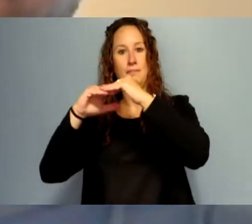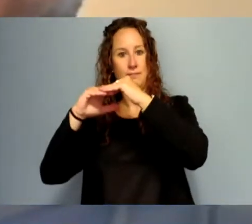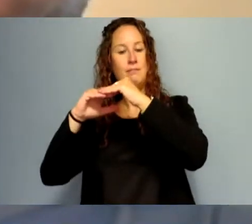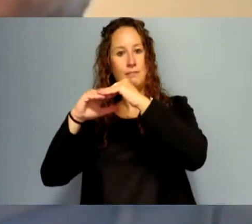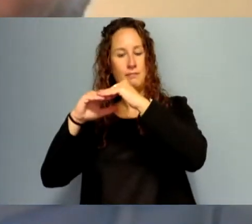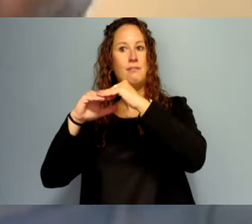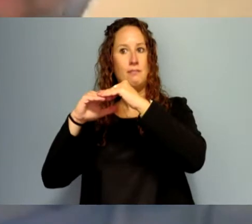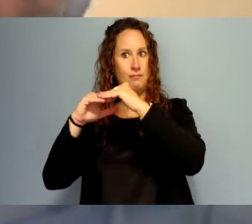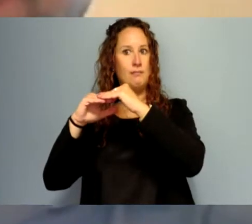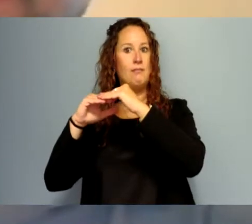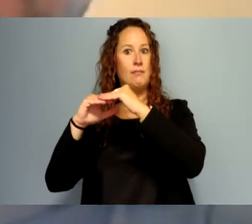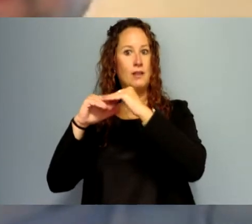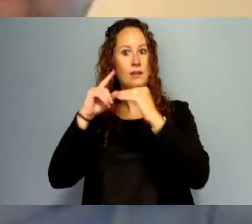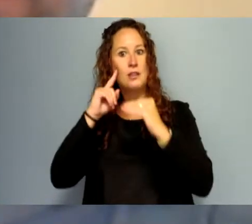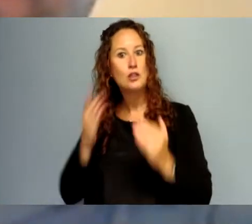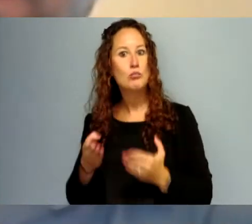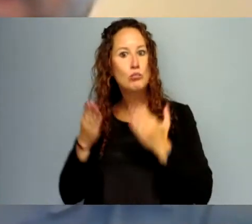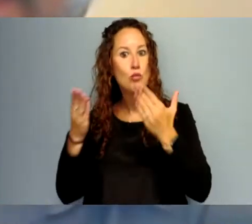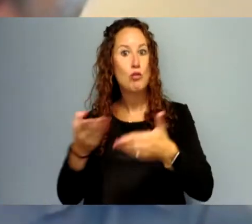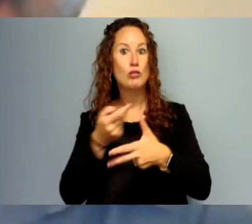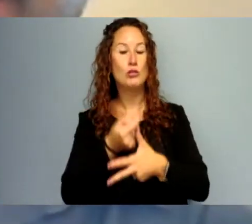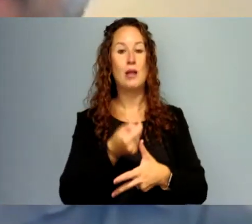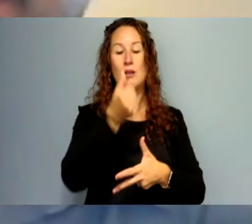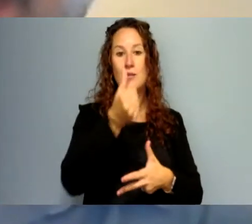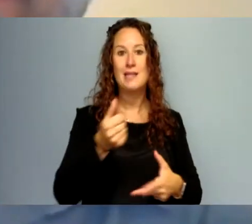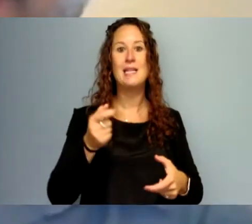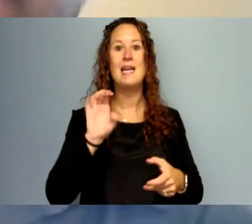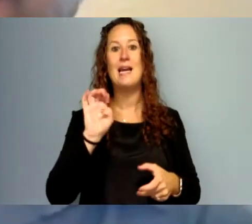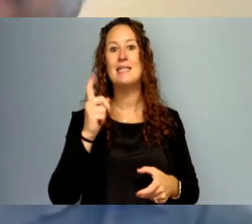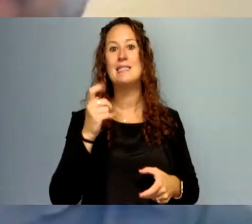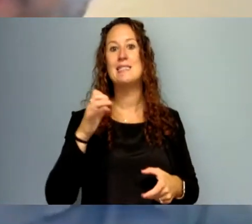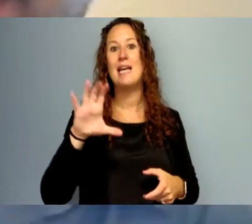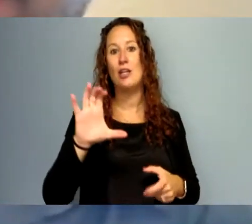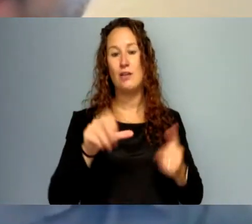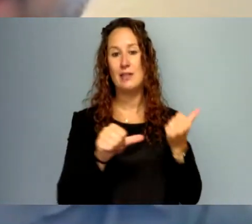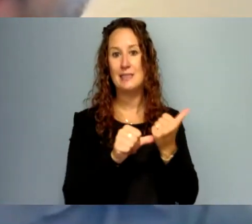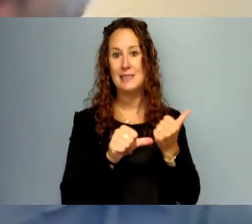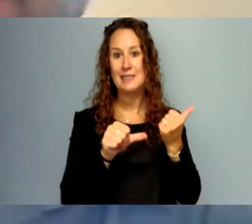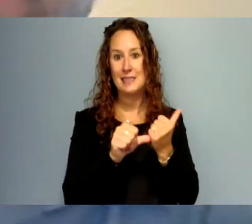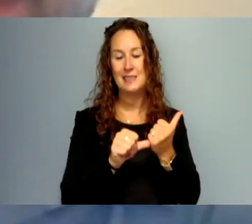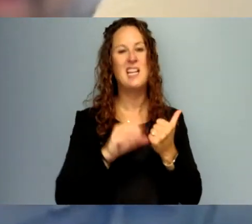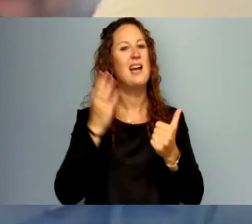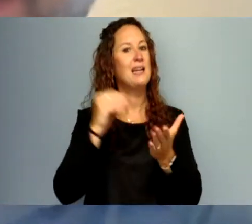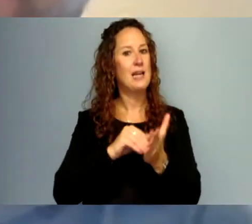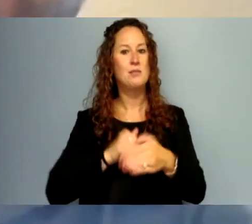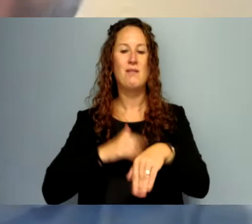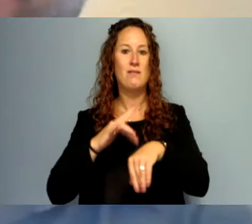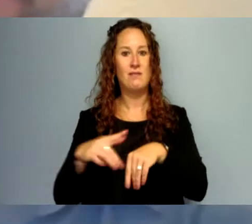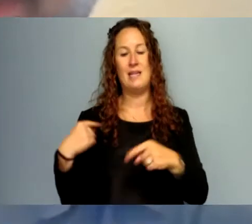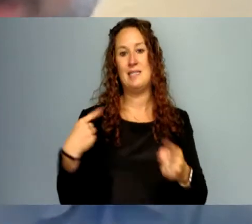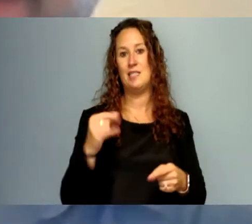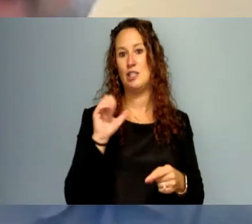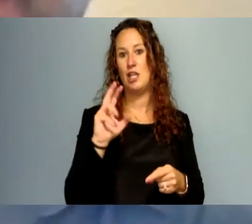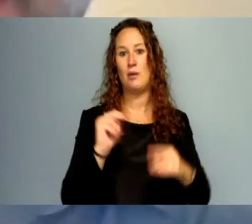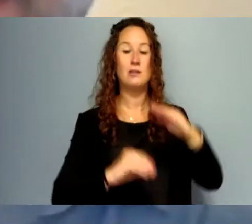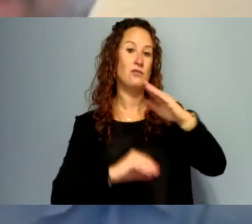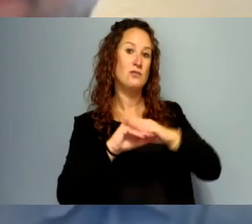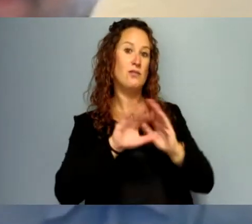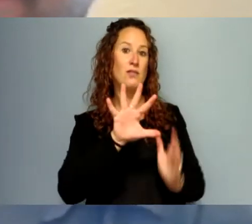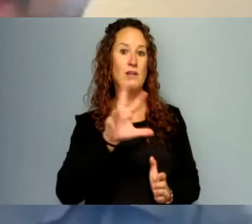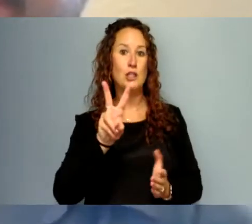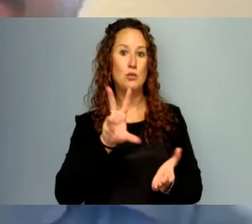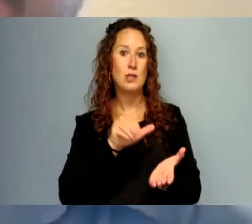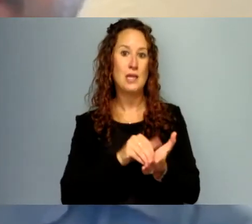The proposed to eliminate the executive assistant. This has again been vacant since January. It was capped at $52,000